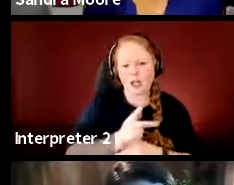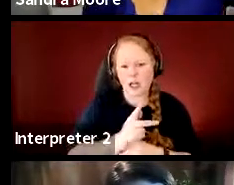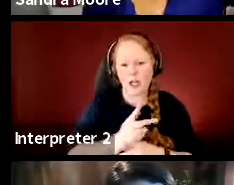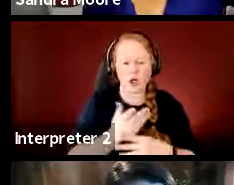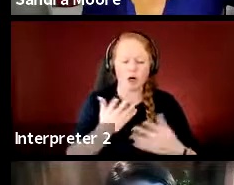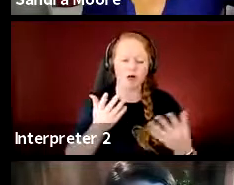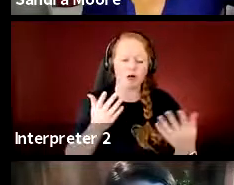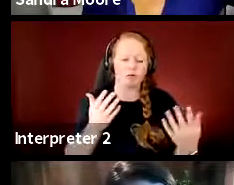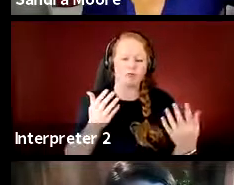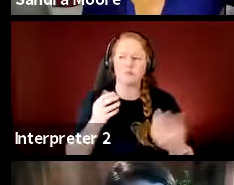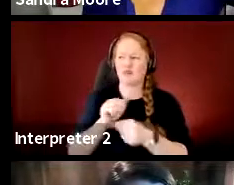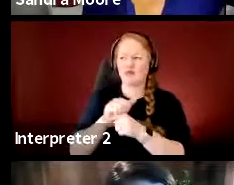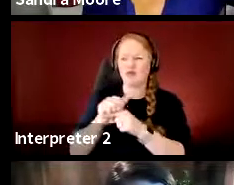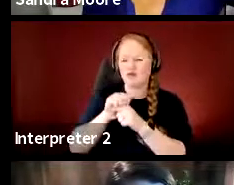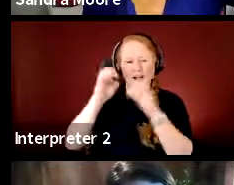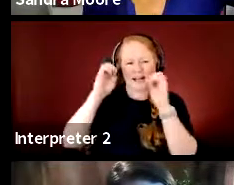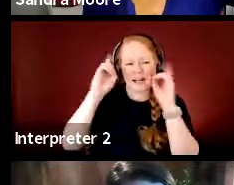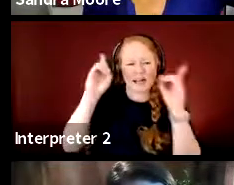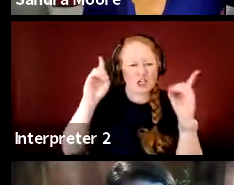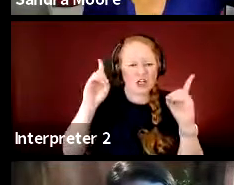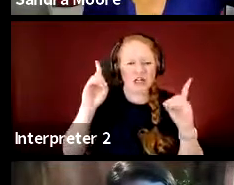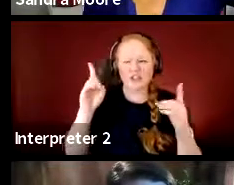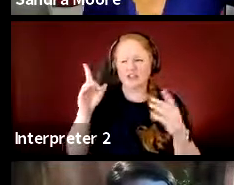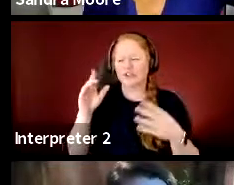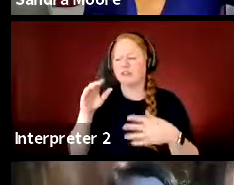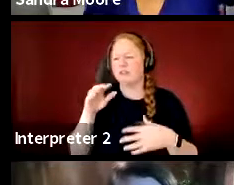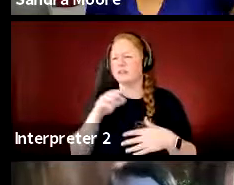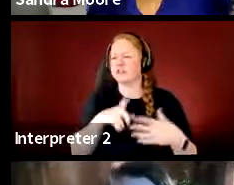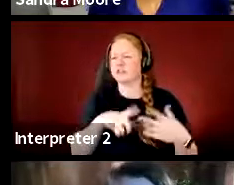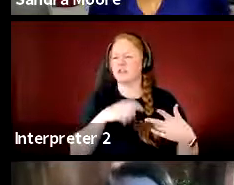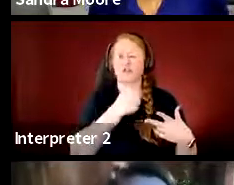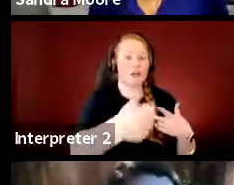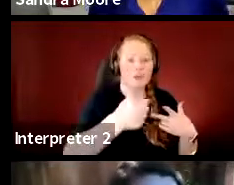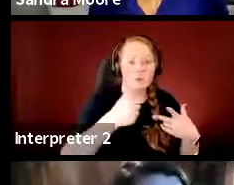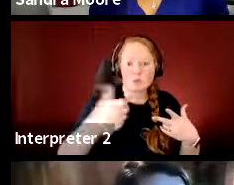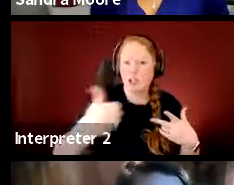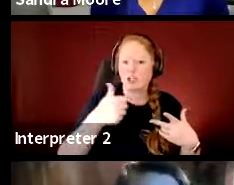training, education, transportation,